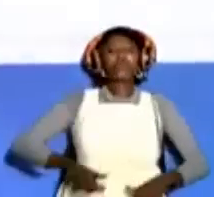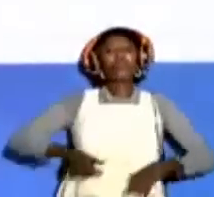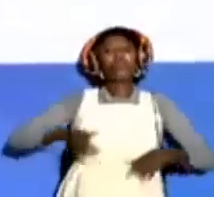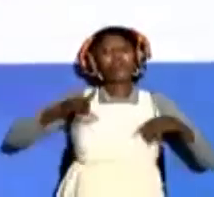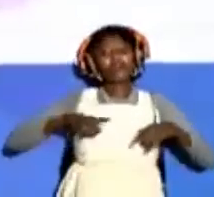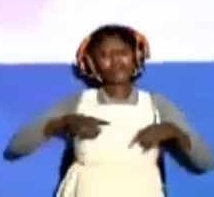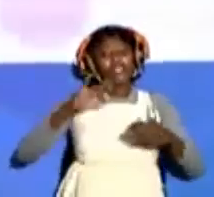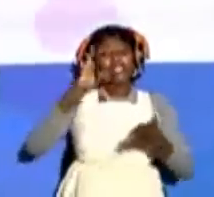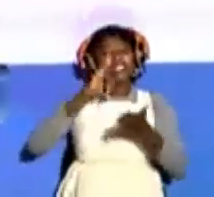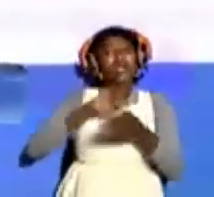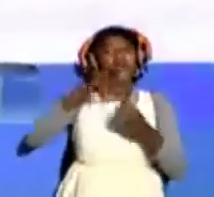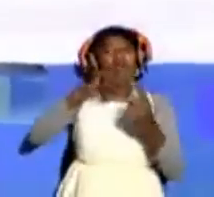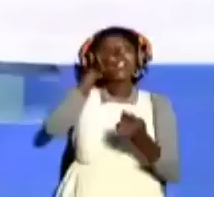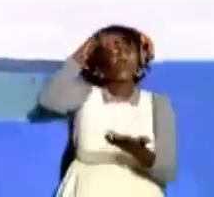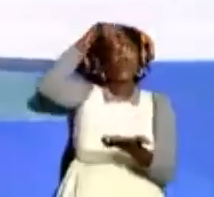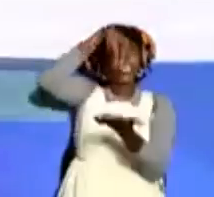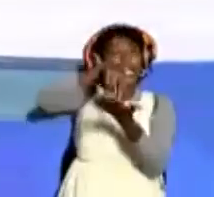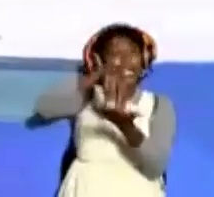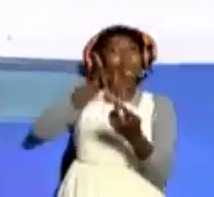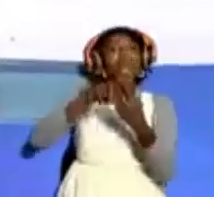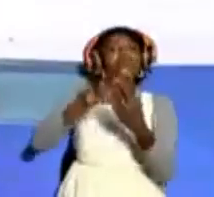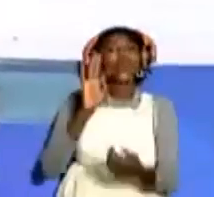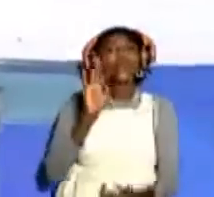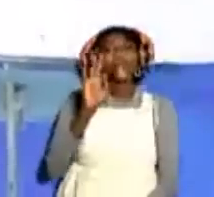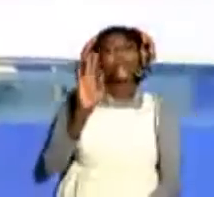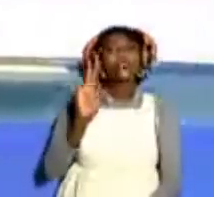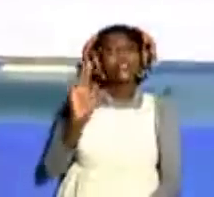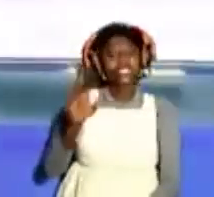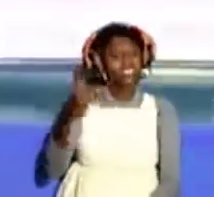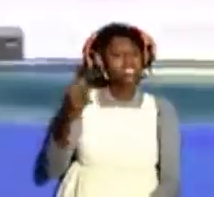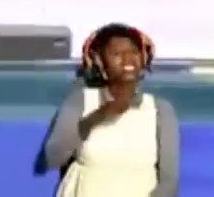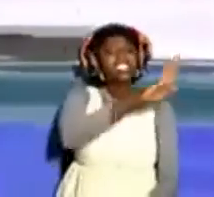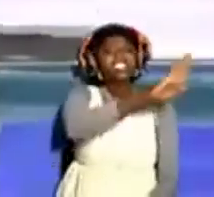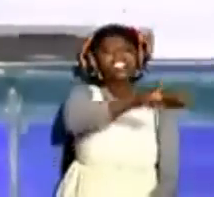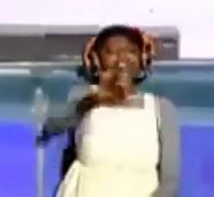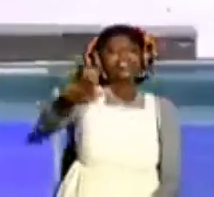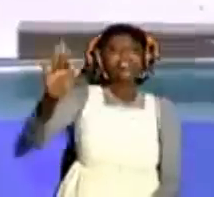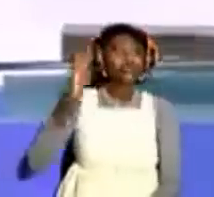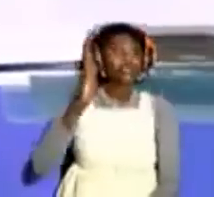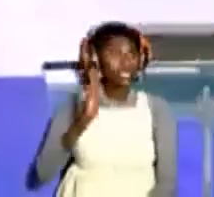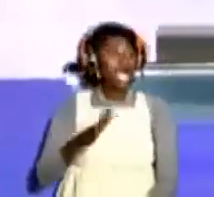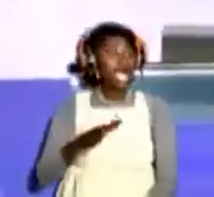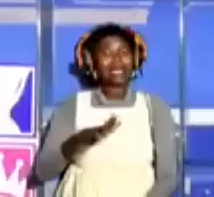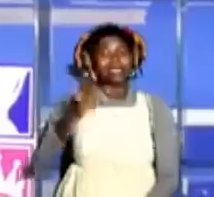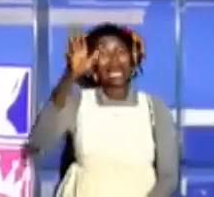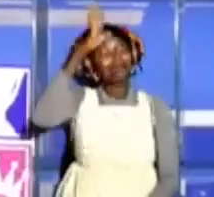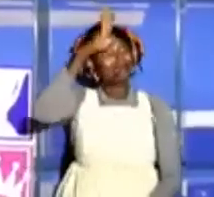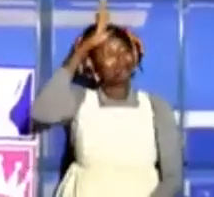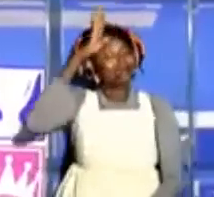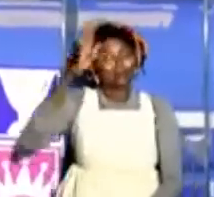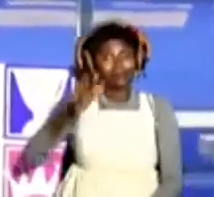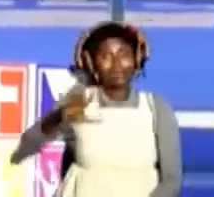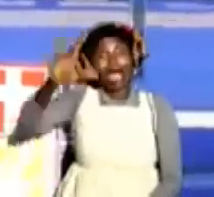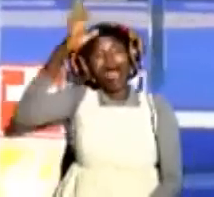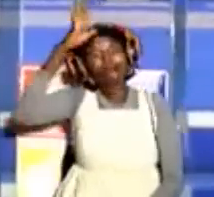That when you stand up to preach, the children of your members say, "Daddy, daddy, daddy. Pastor